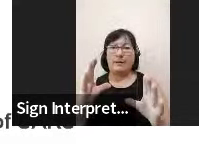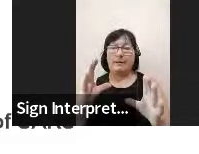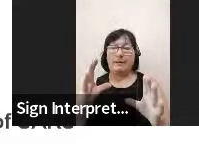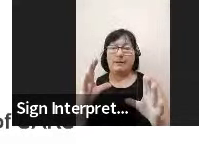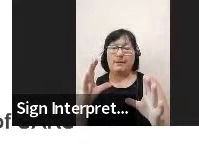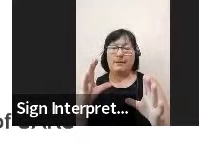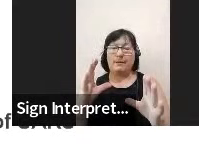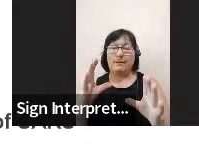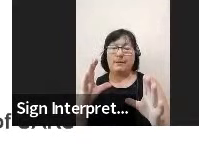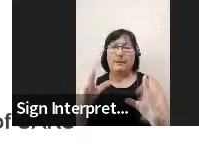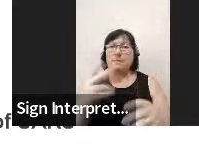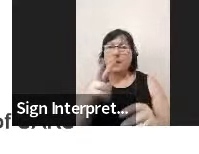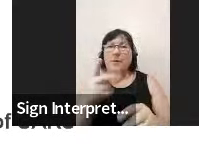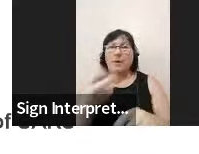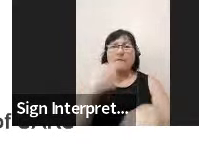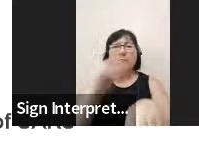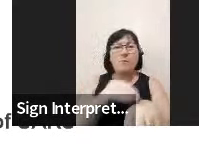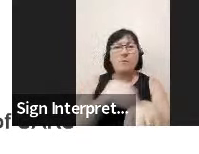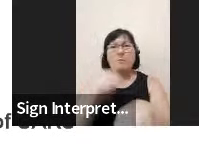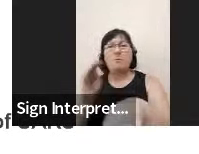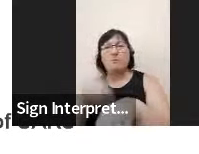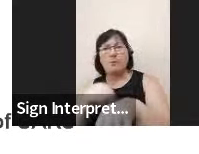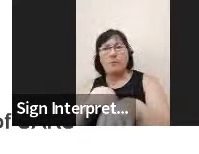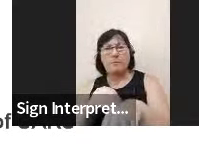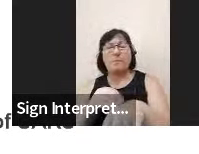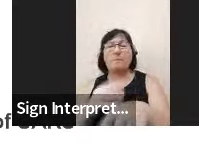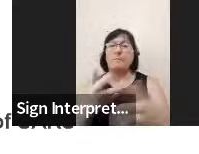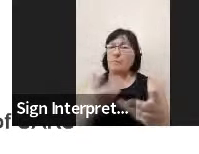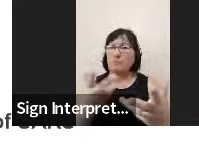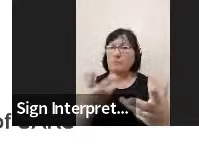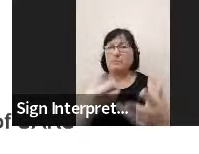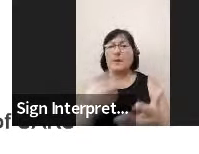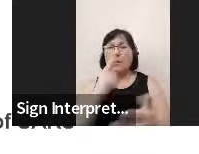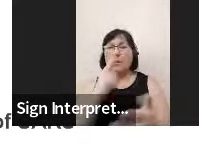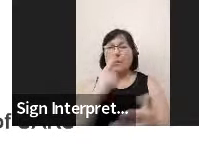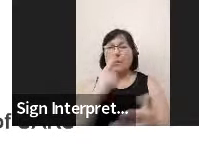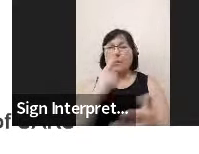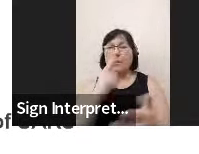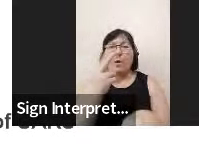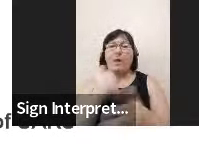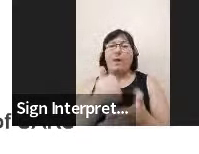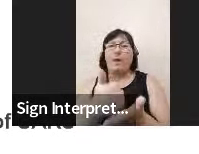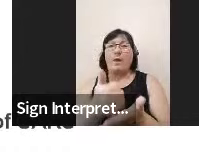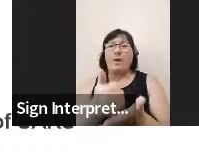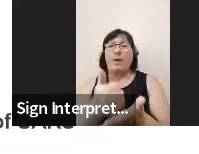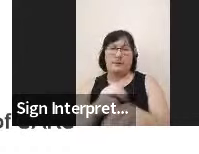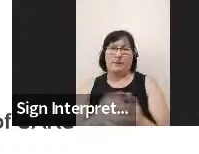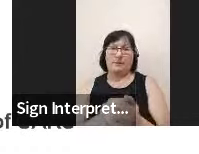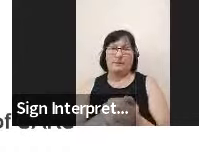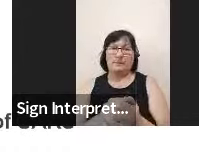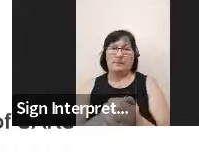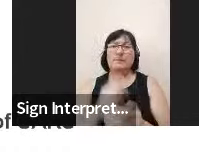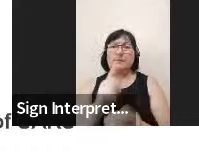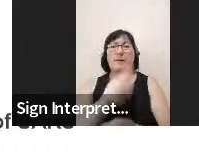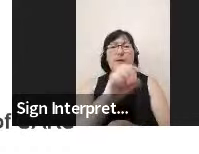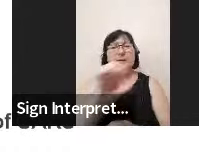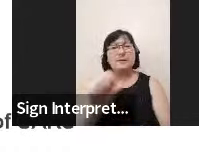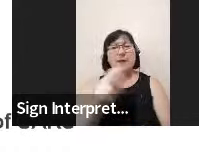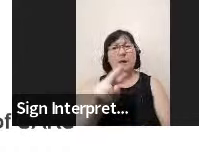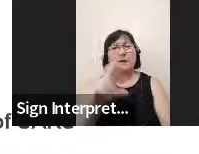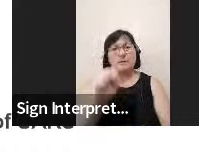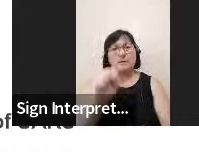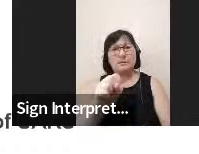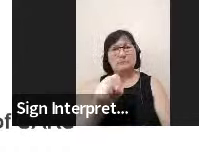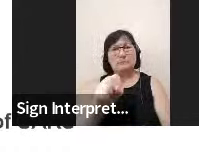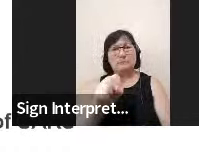that is not done. And it is every SARS employee's business to ensure that we provide clarity and